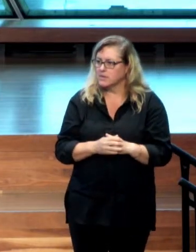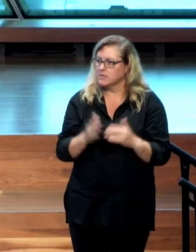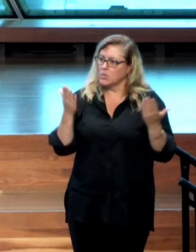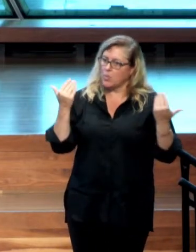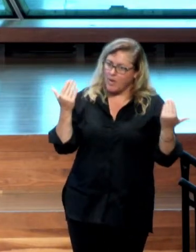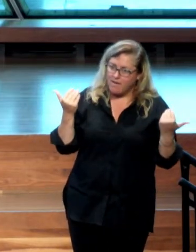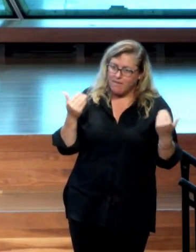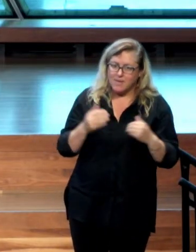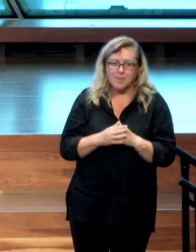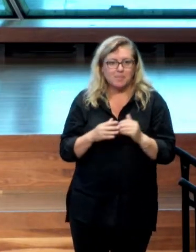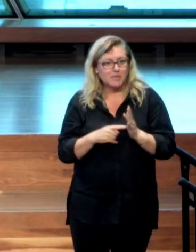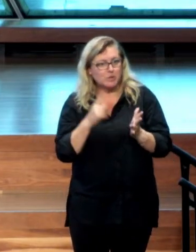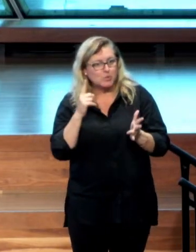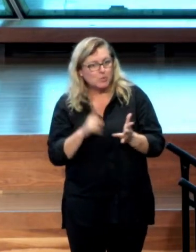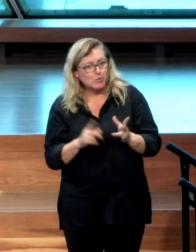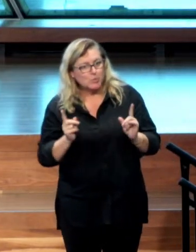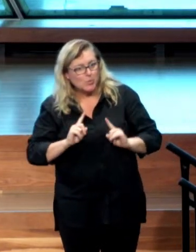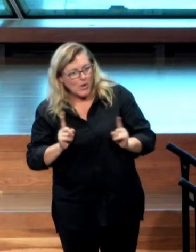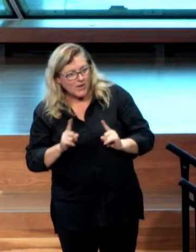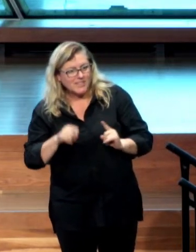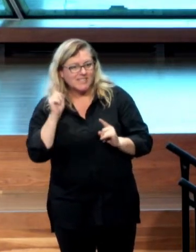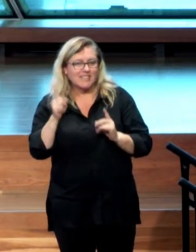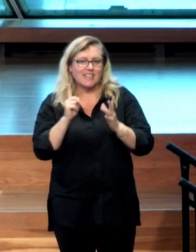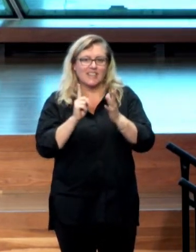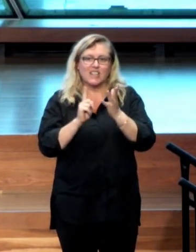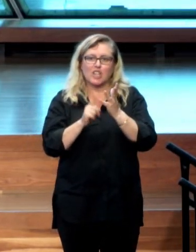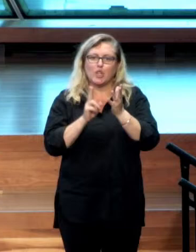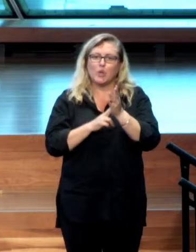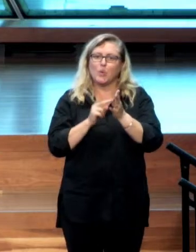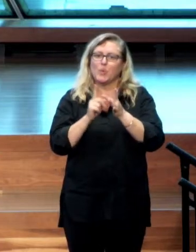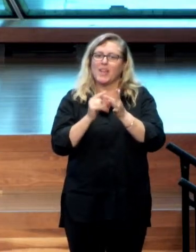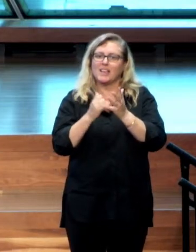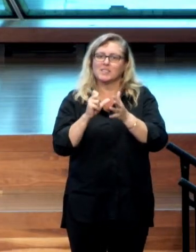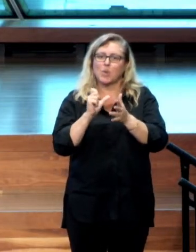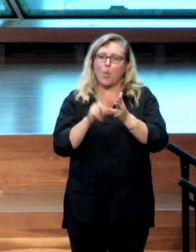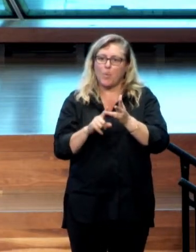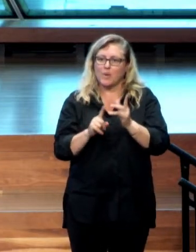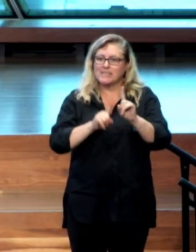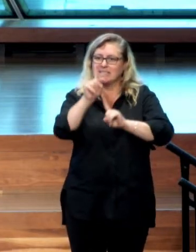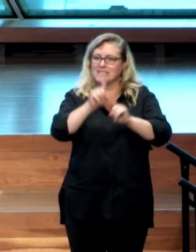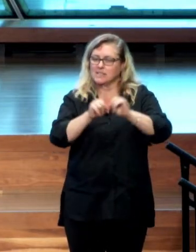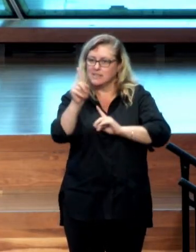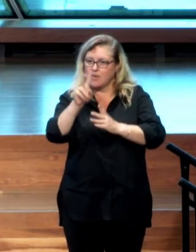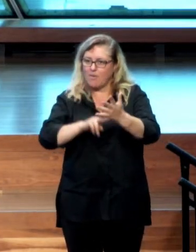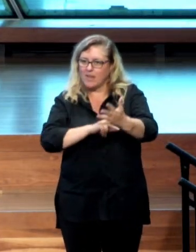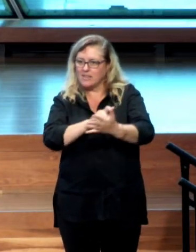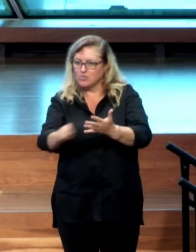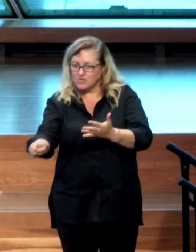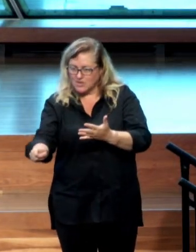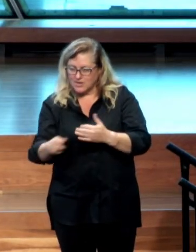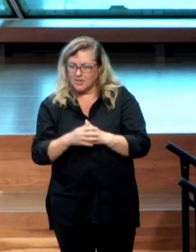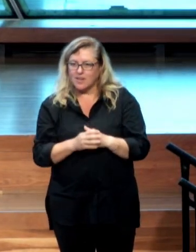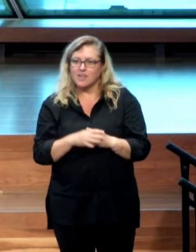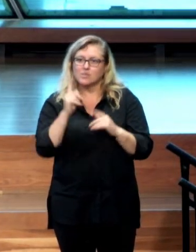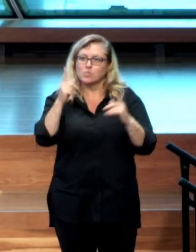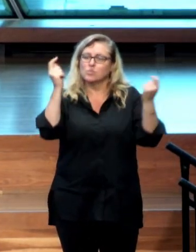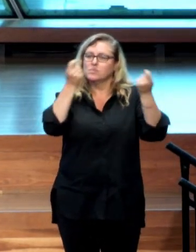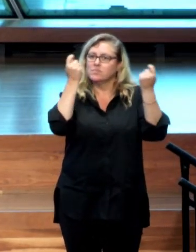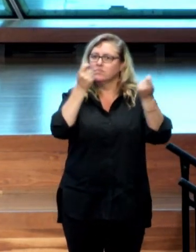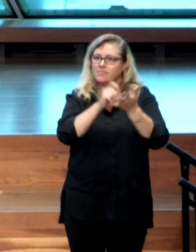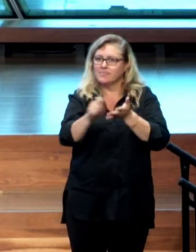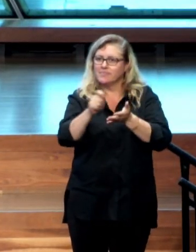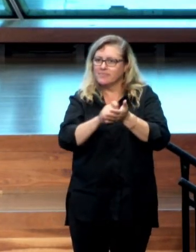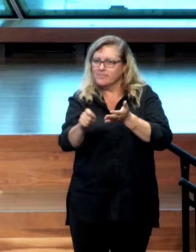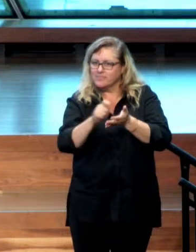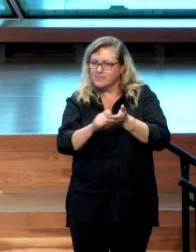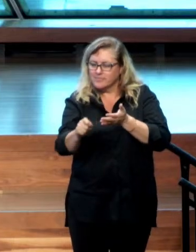welcome to the UNESCO City of Literature, to celebrate the written word in all its glory, whether it's on the page or